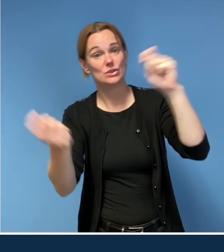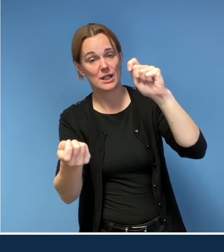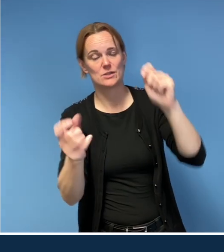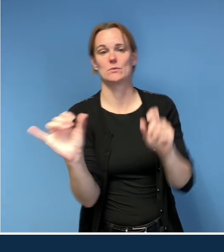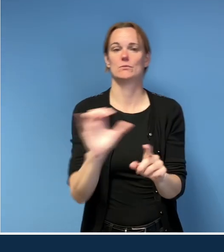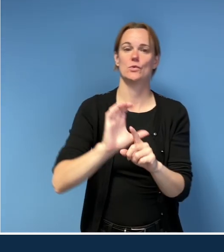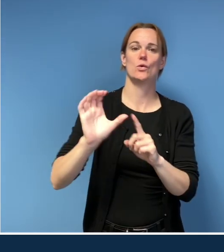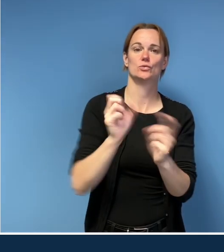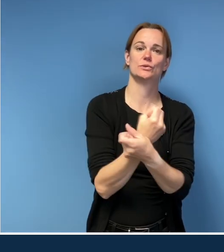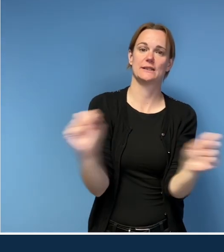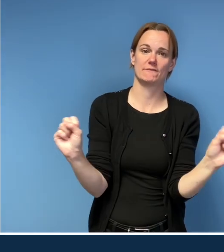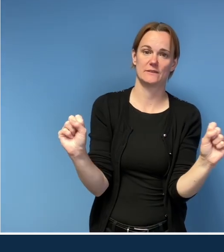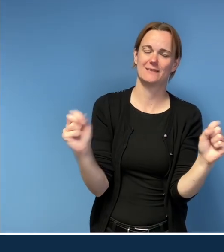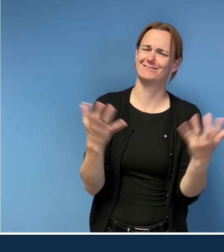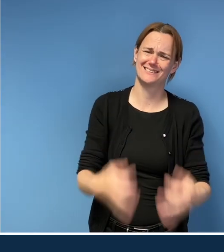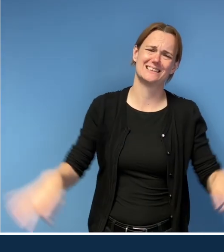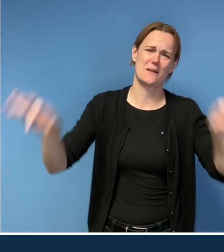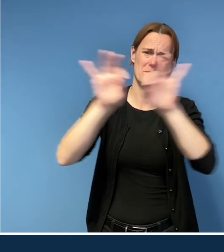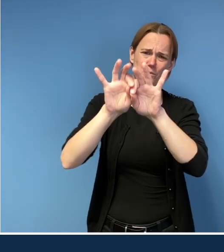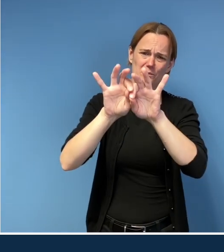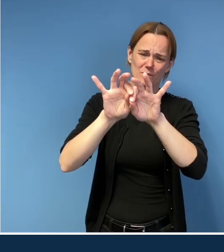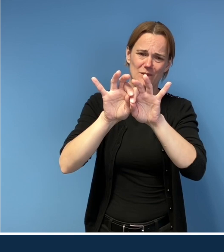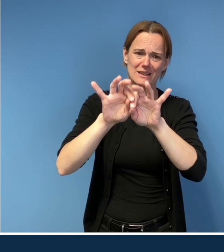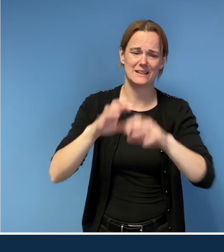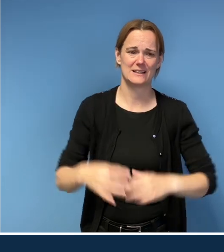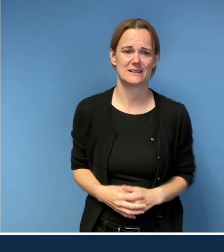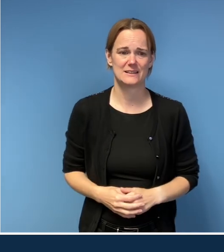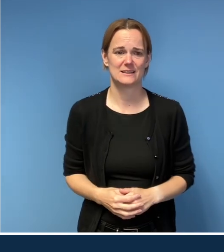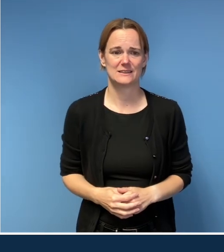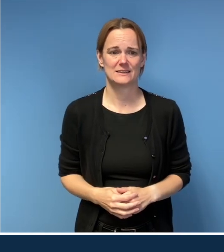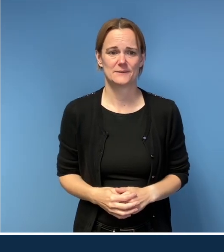cultural safety is a big thing for me, because